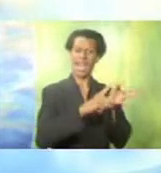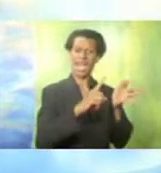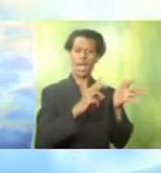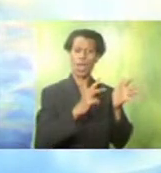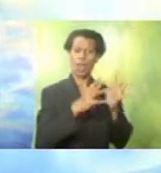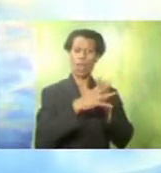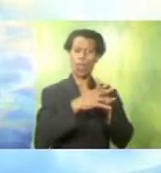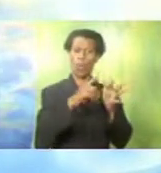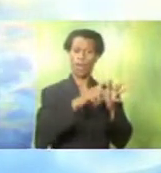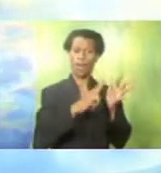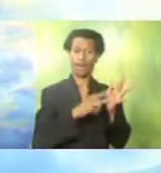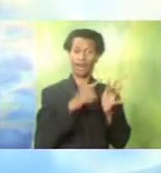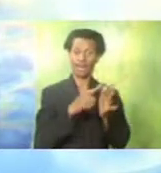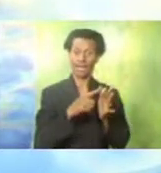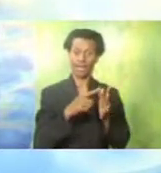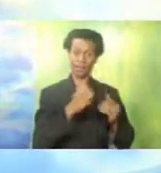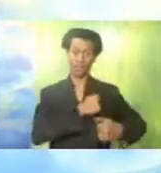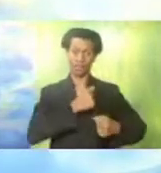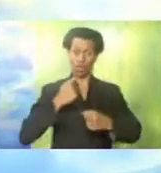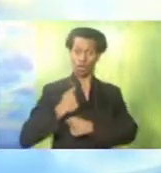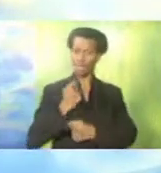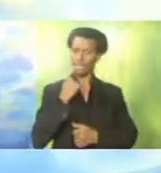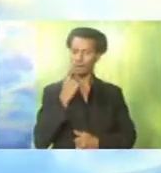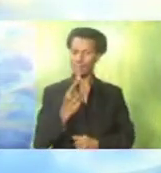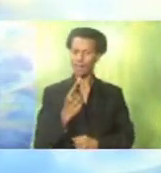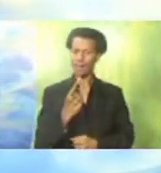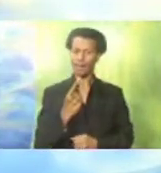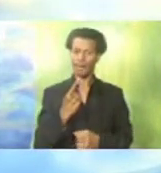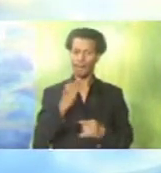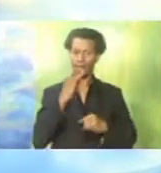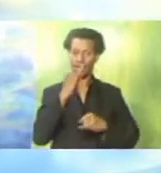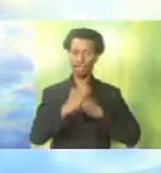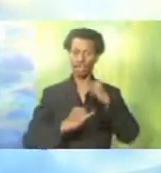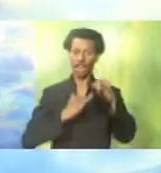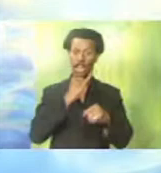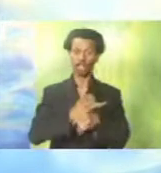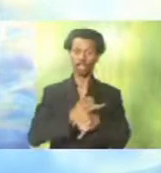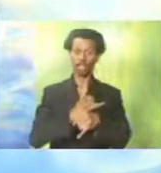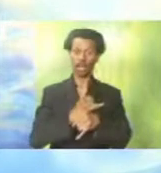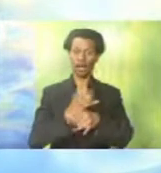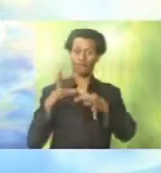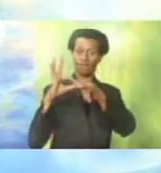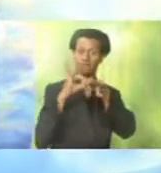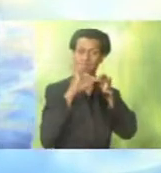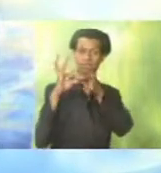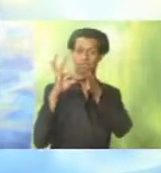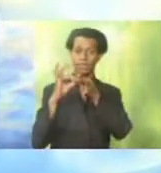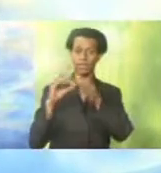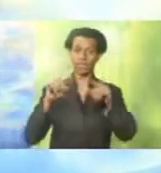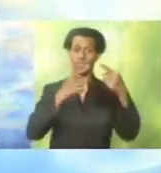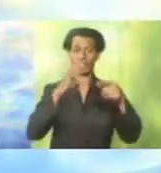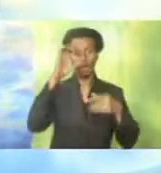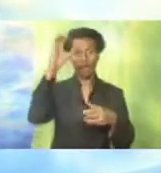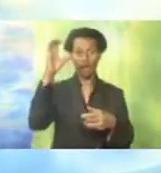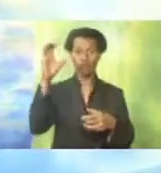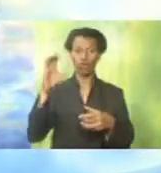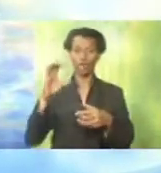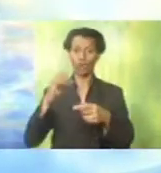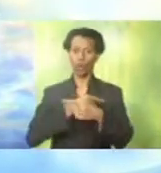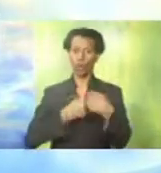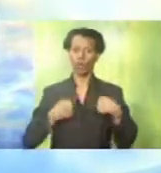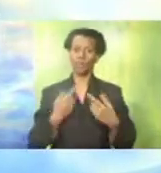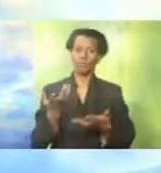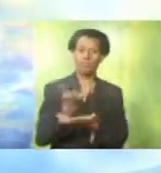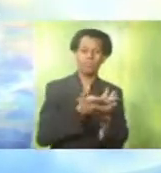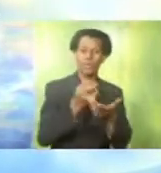is one of the participants at the training, says that international relations is something that needs to be explored on how best we can interact with other